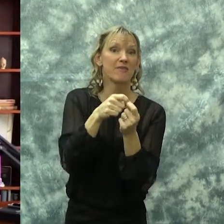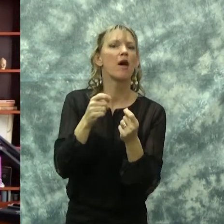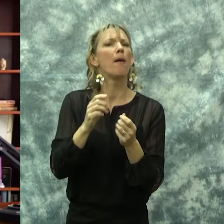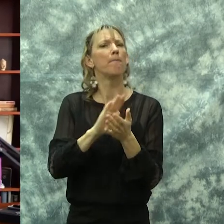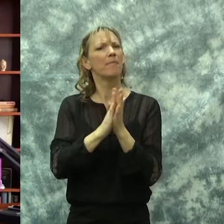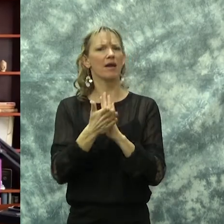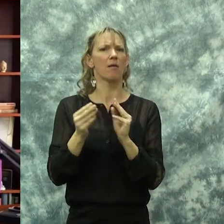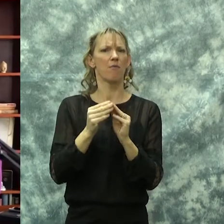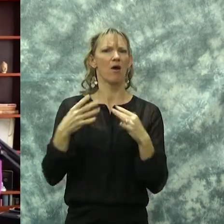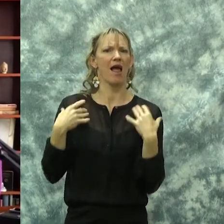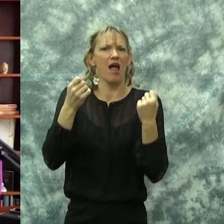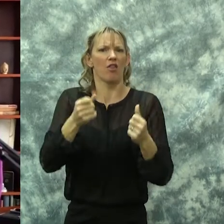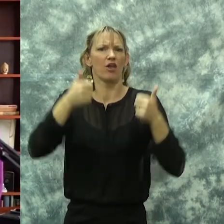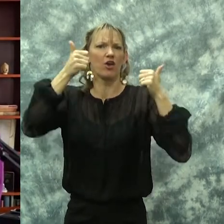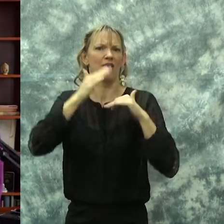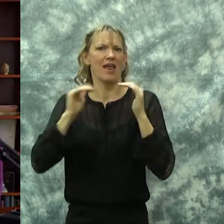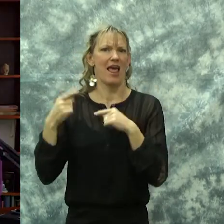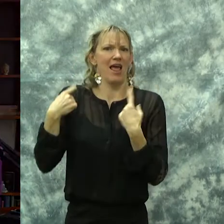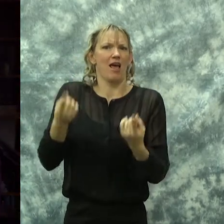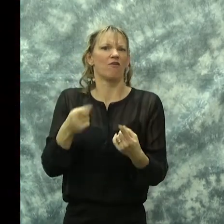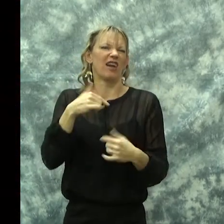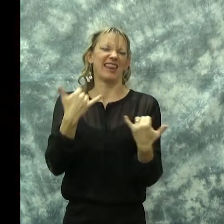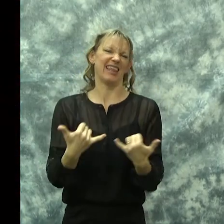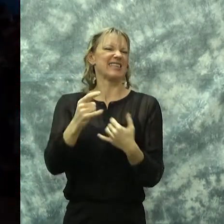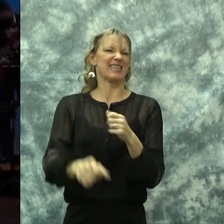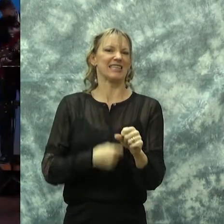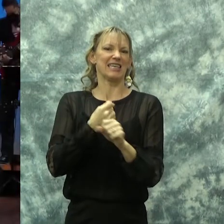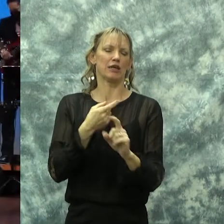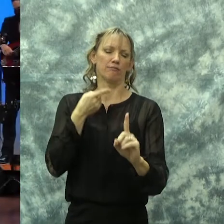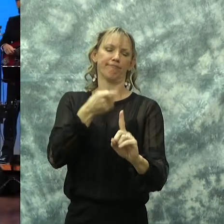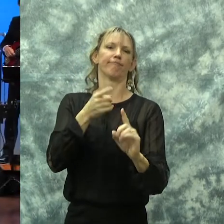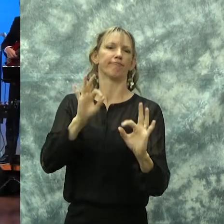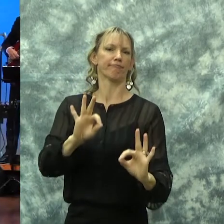healthier than ever. This is the year. Yeah.